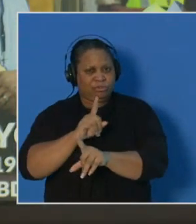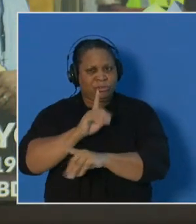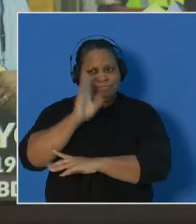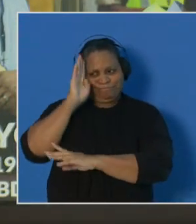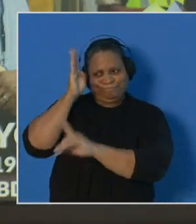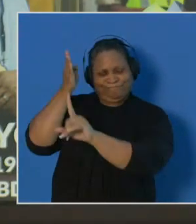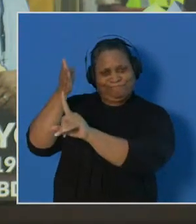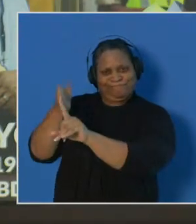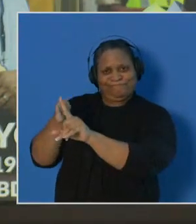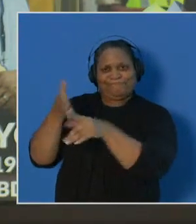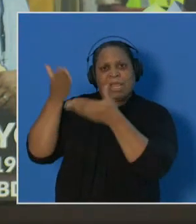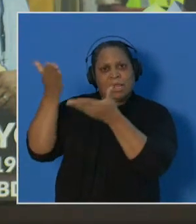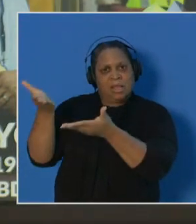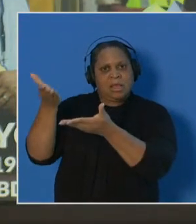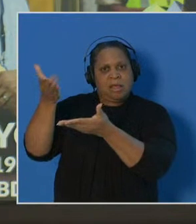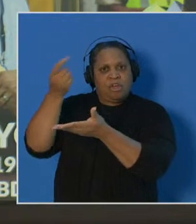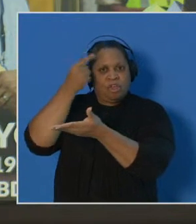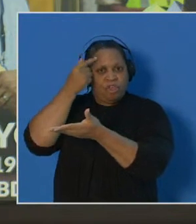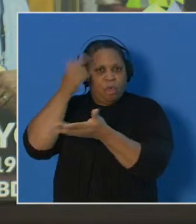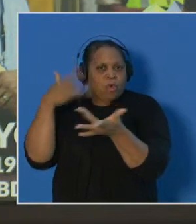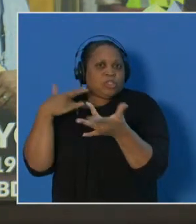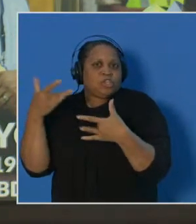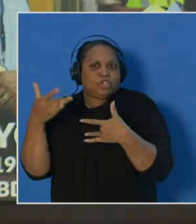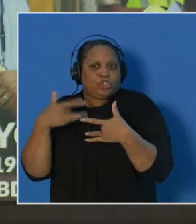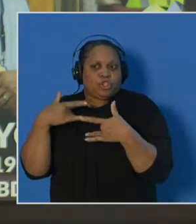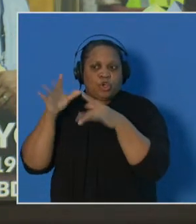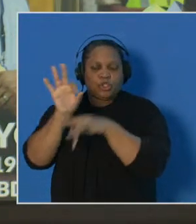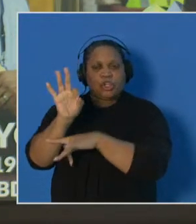and submit your thoughts and concerns on